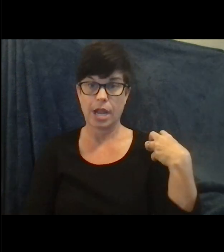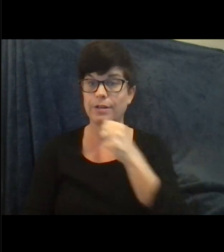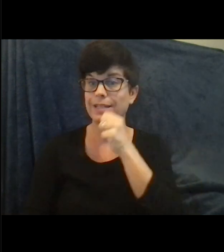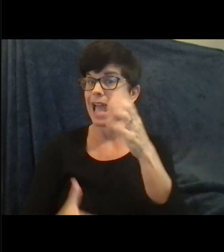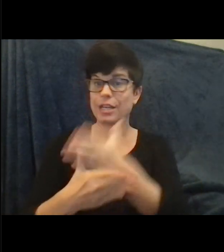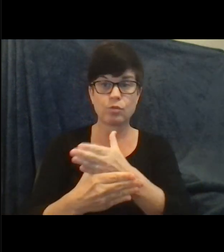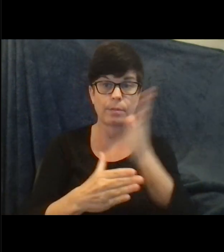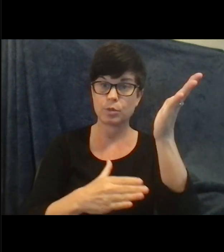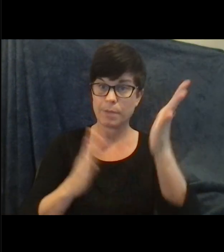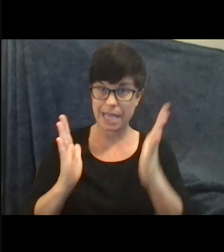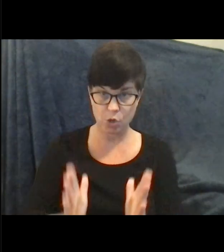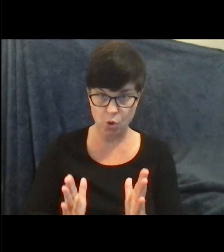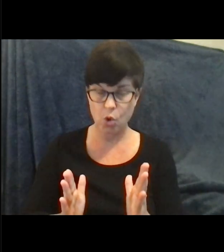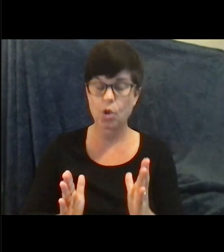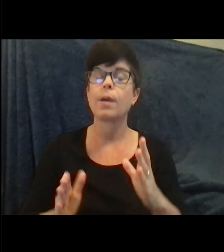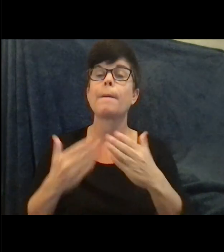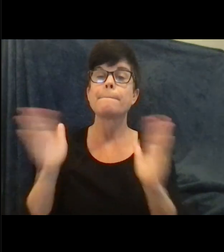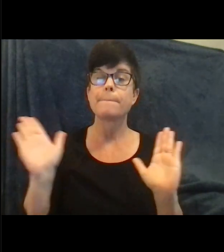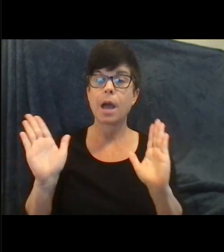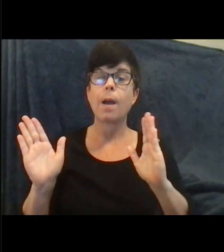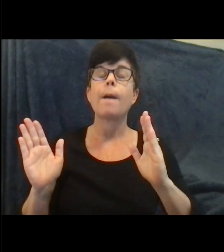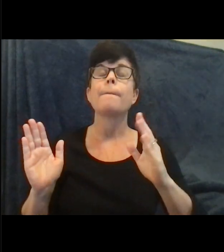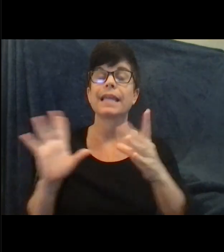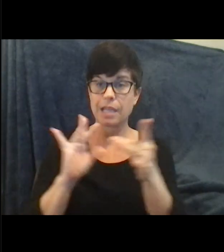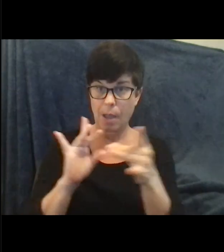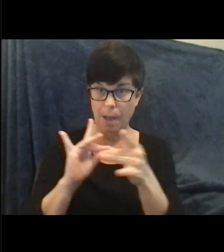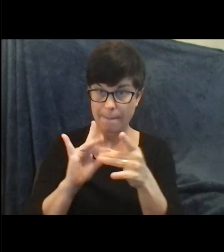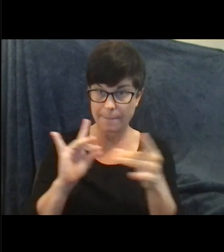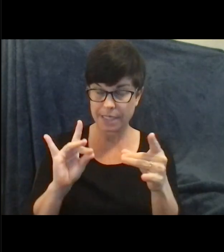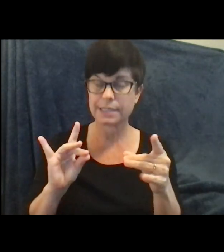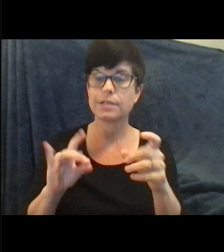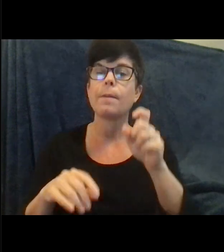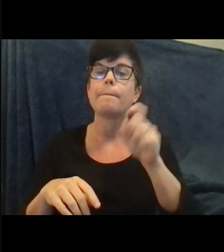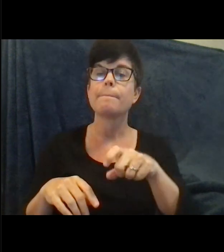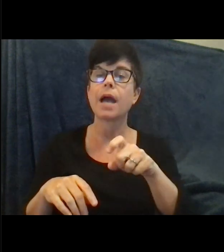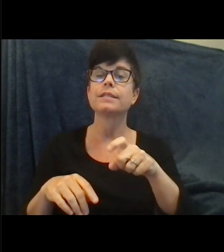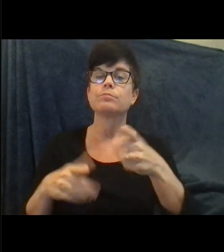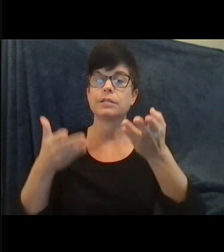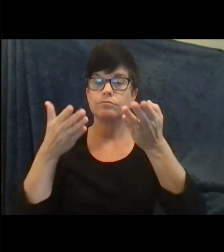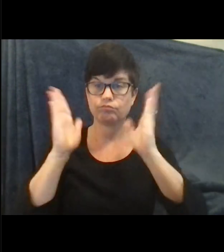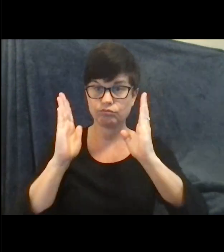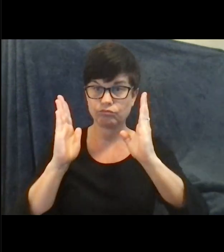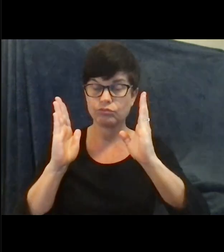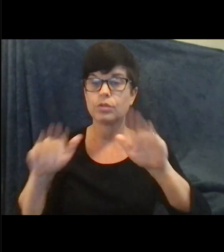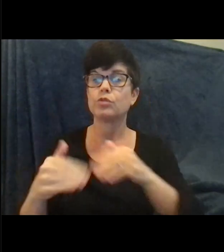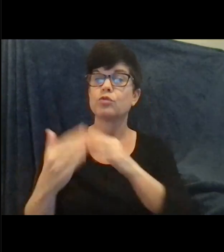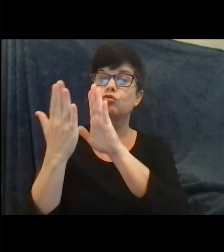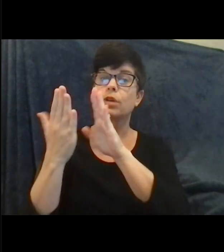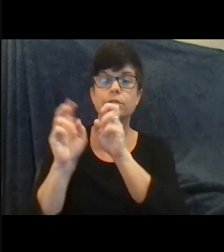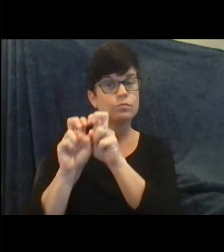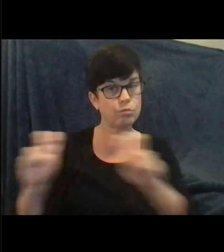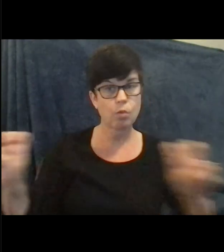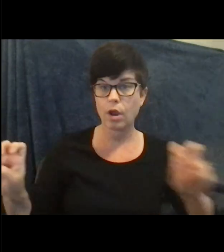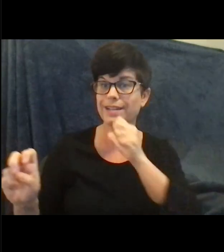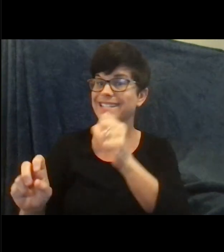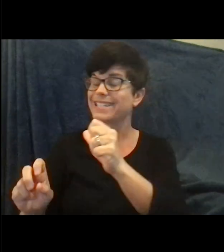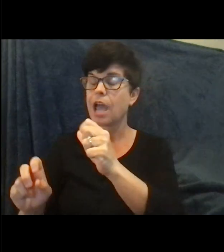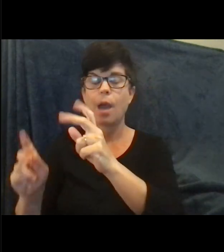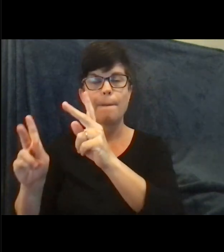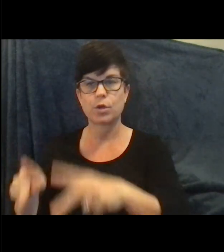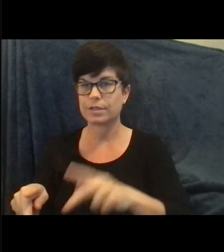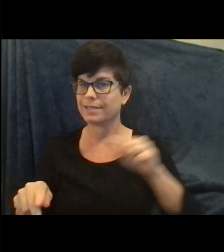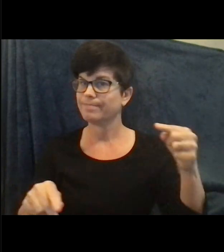to the board as a whole and not to any individual on the dais or in the audience. Personal attacks, insults, and similar